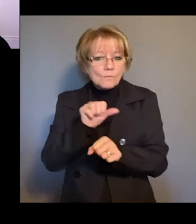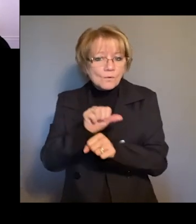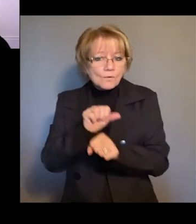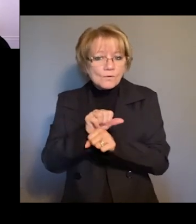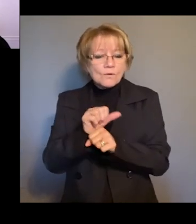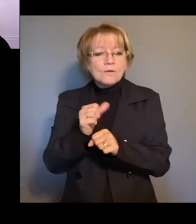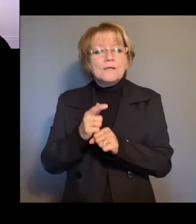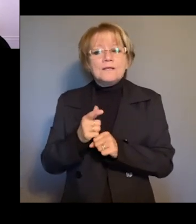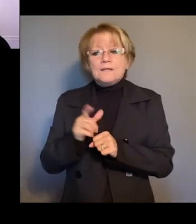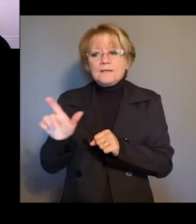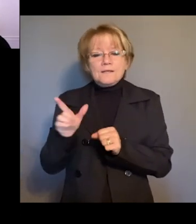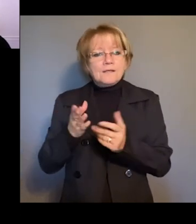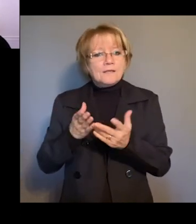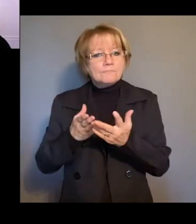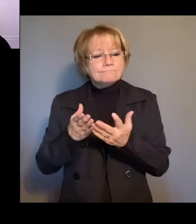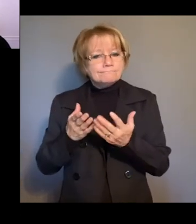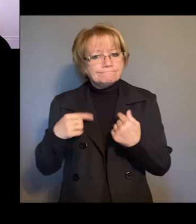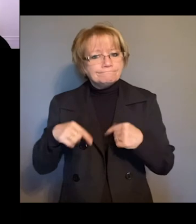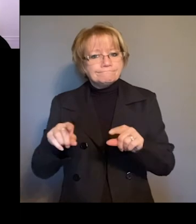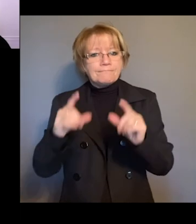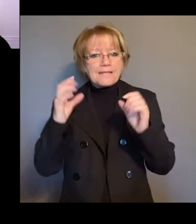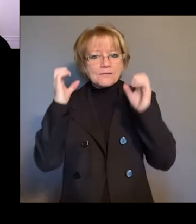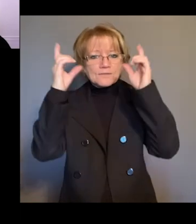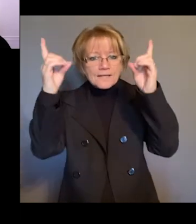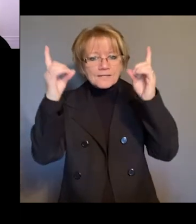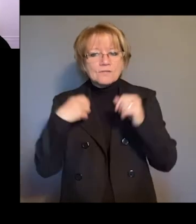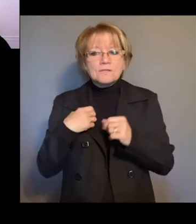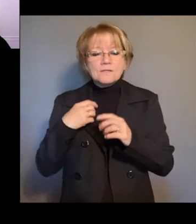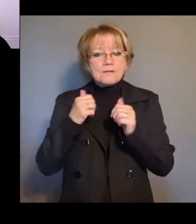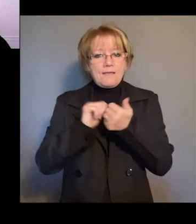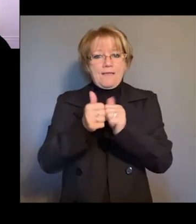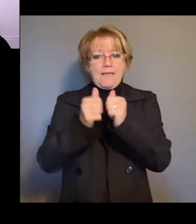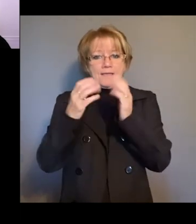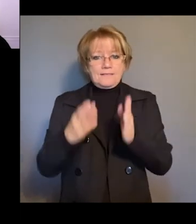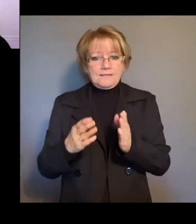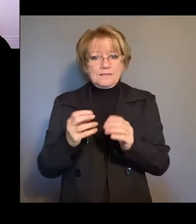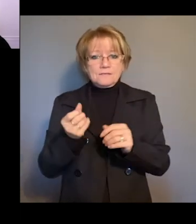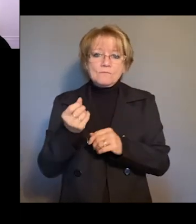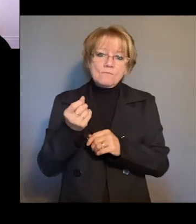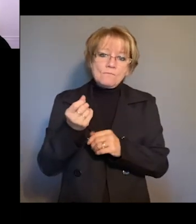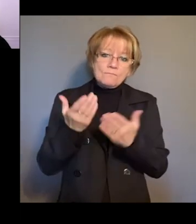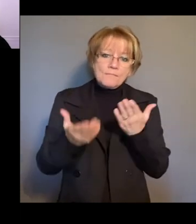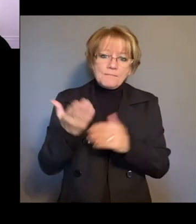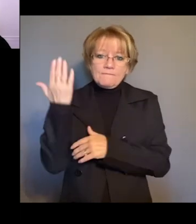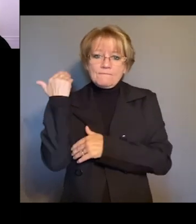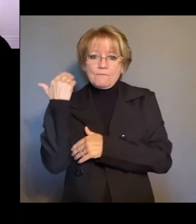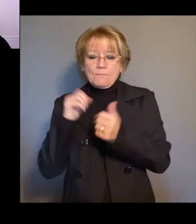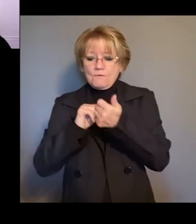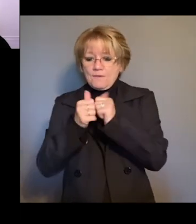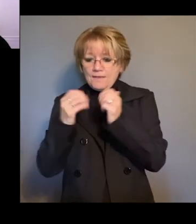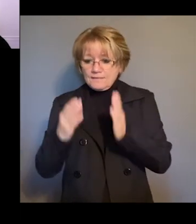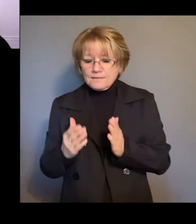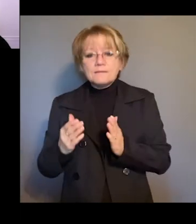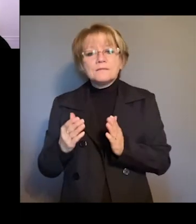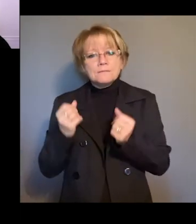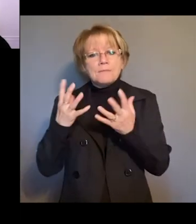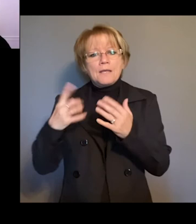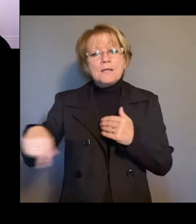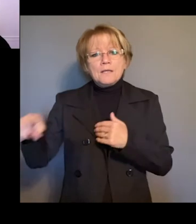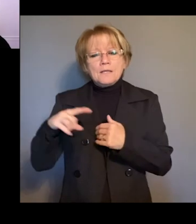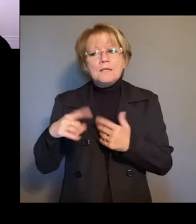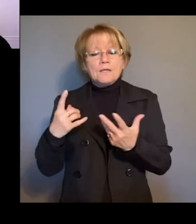currently doing their education. They're athletes or former athletes as well. A lot of them are very